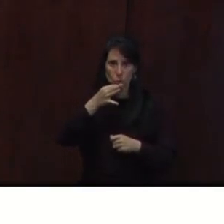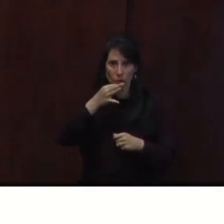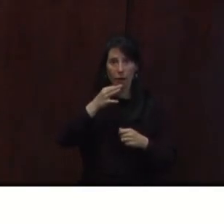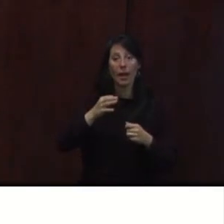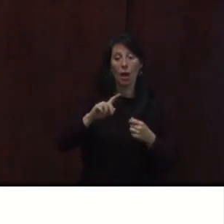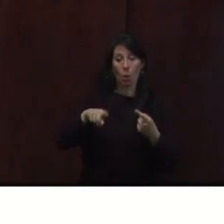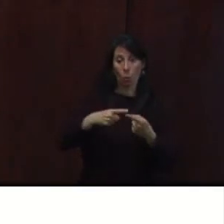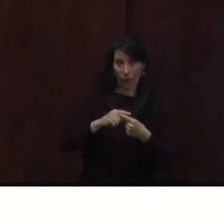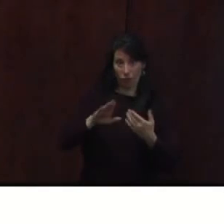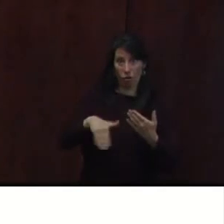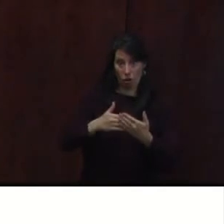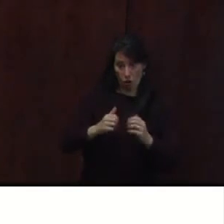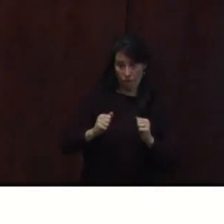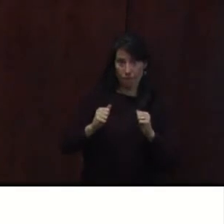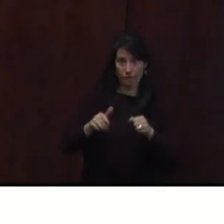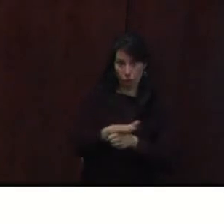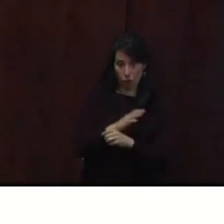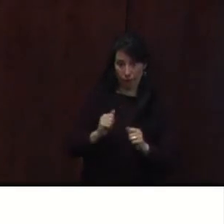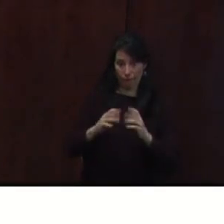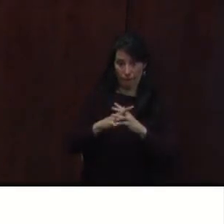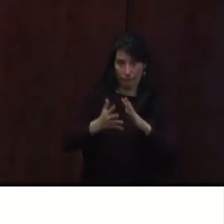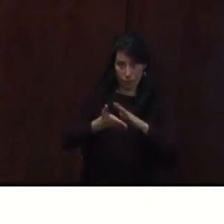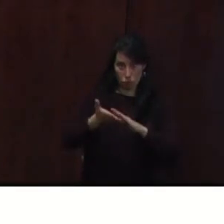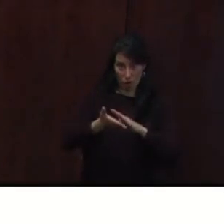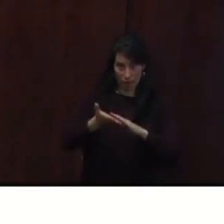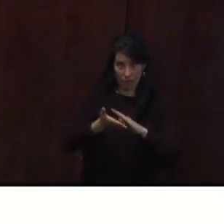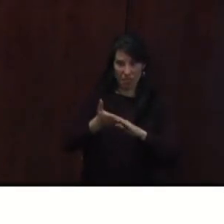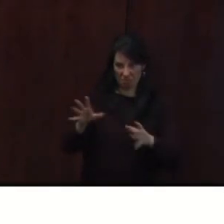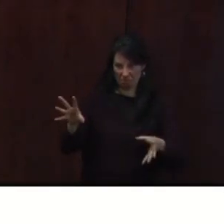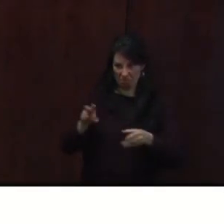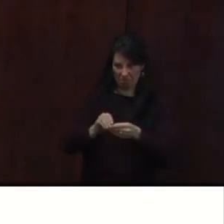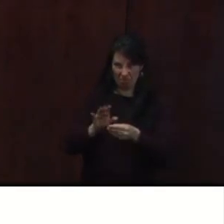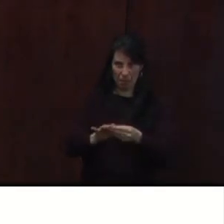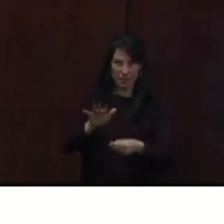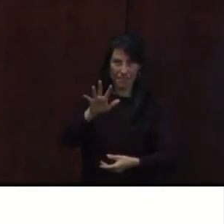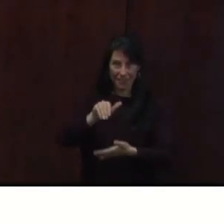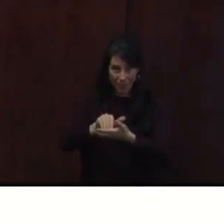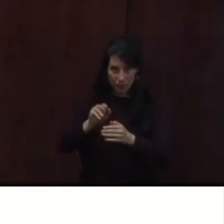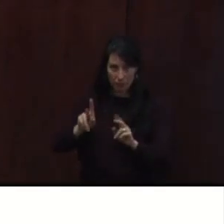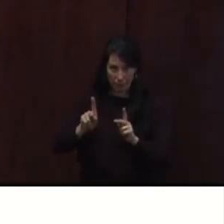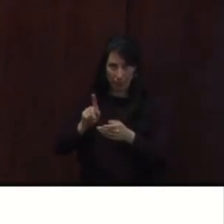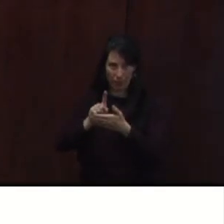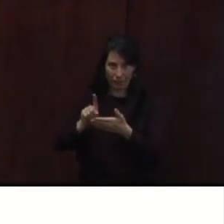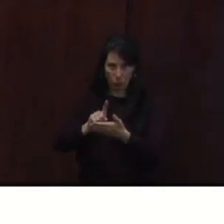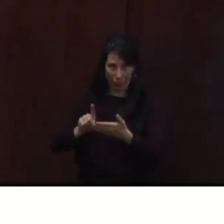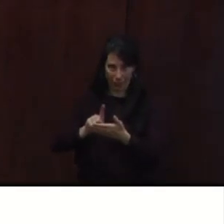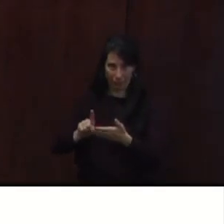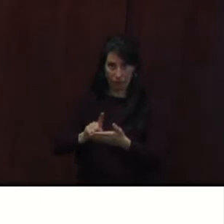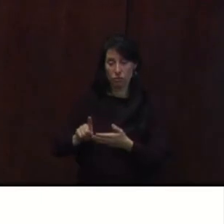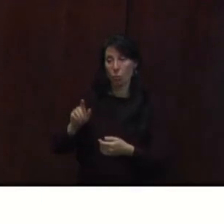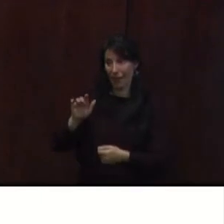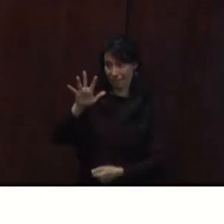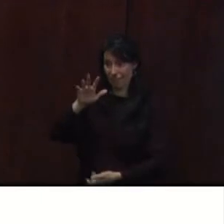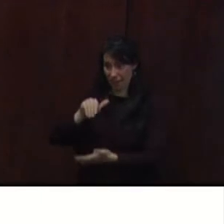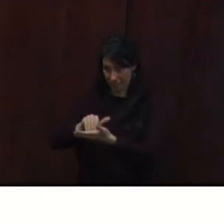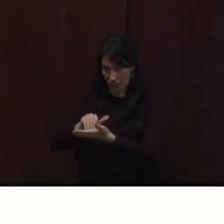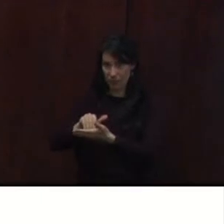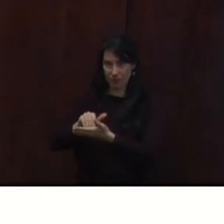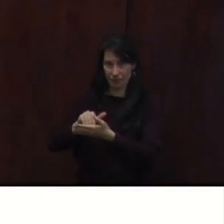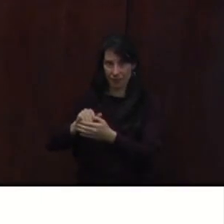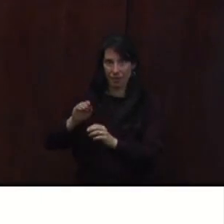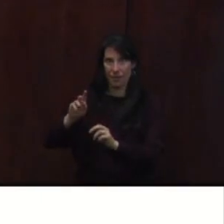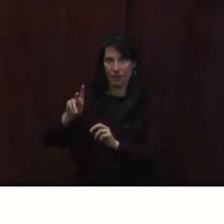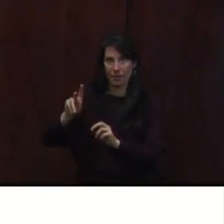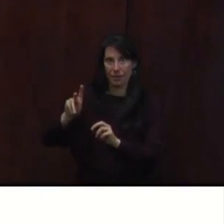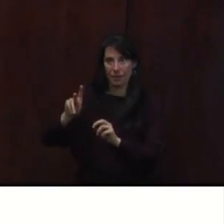think each one should have a throughput of roughly 5,000 a week. So between the 5,000 plus at our fixed site and the